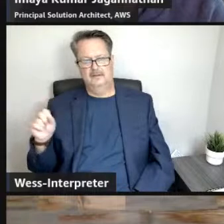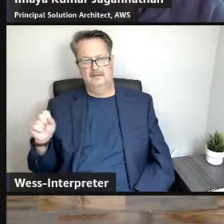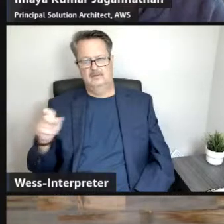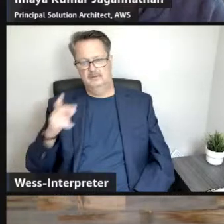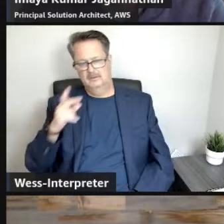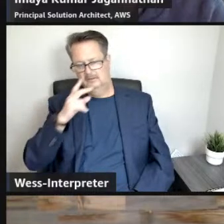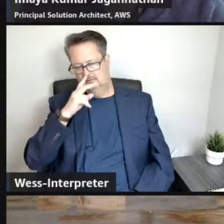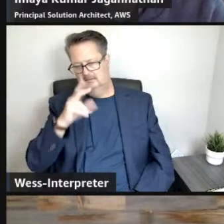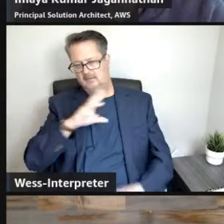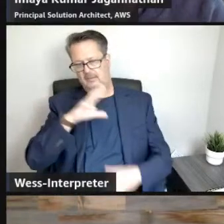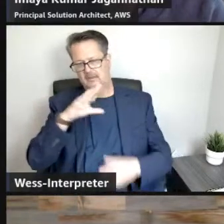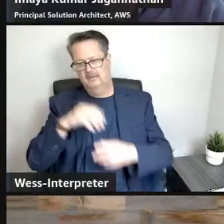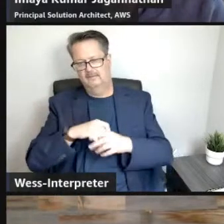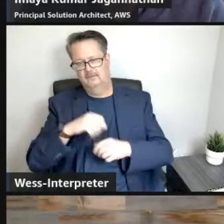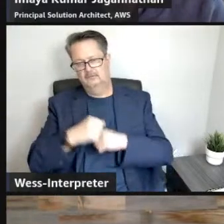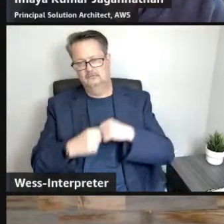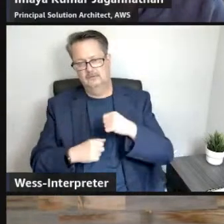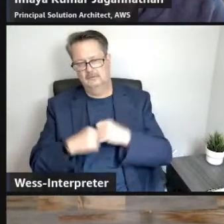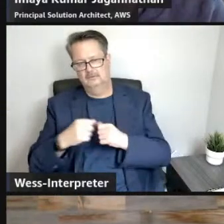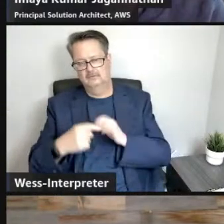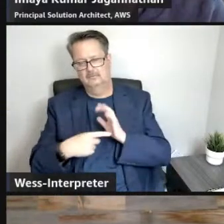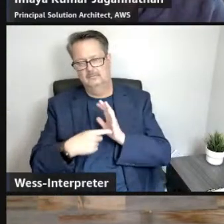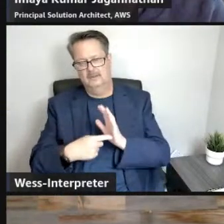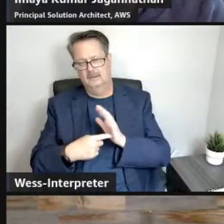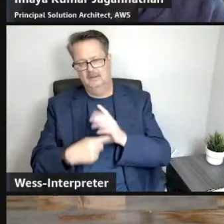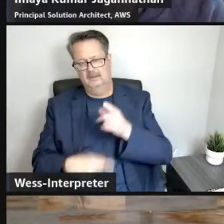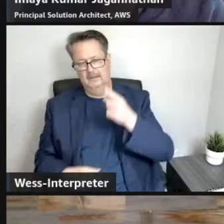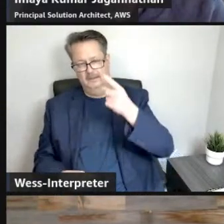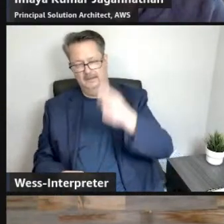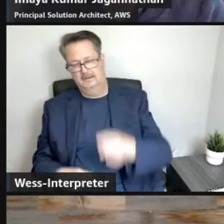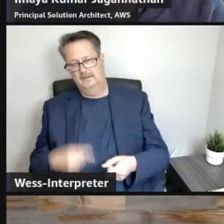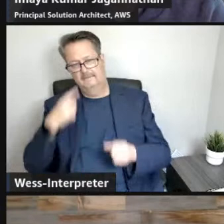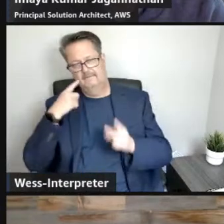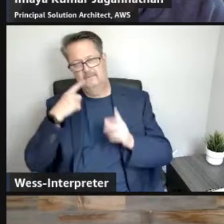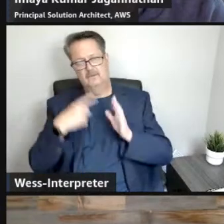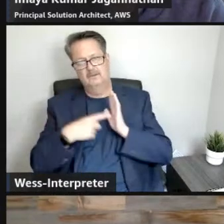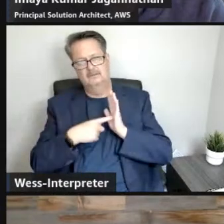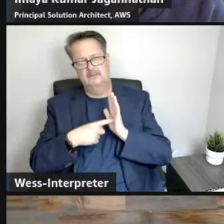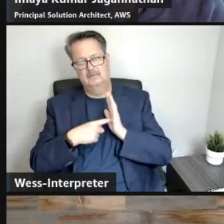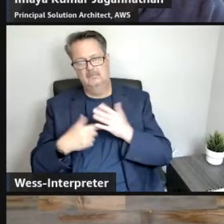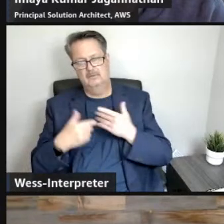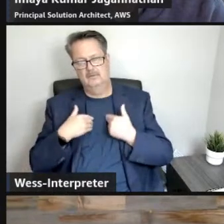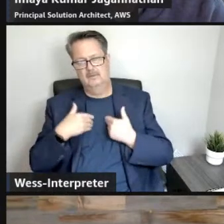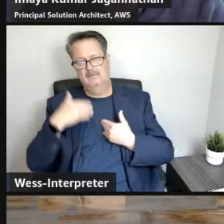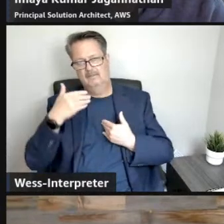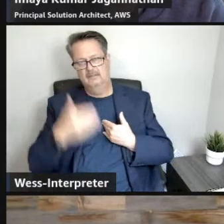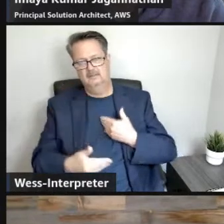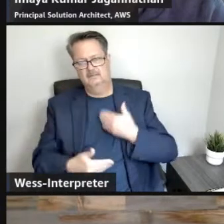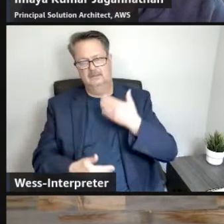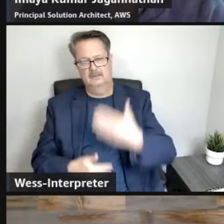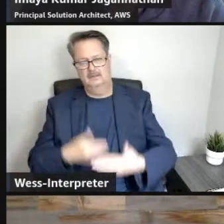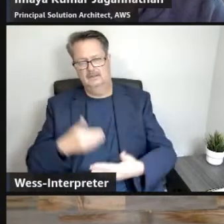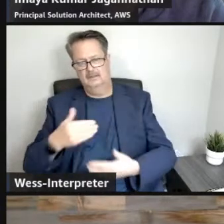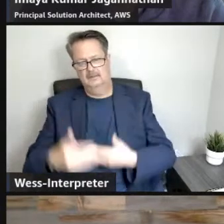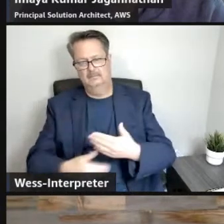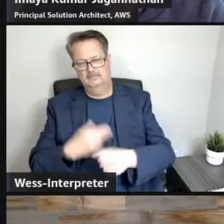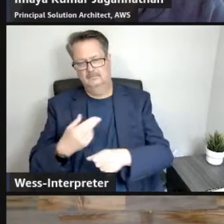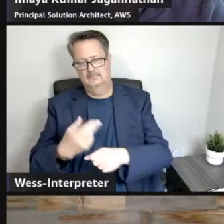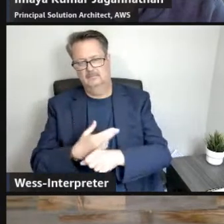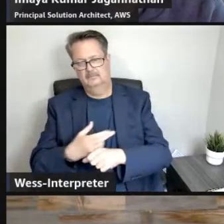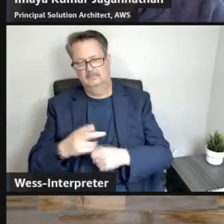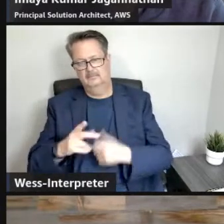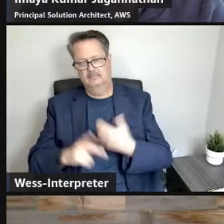infrastructure monitoring. So here, for example, you will have all the steps to use the project and with an existing